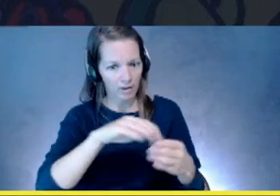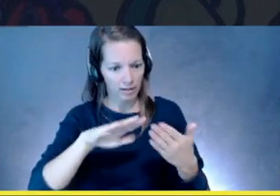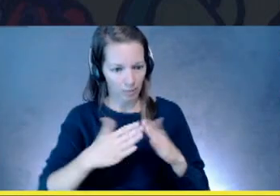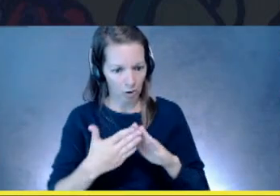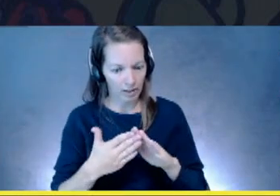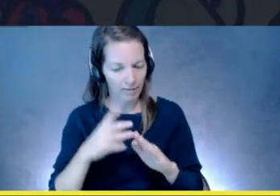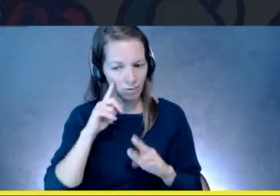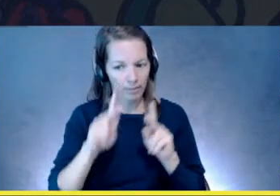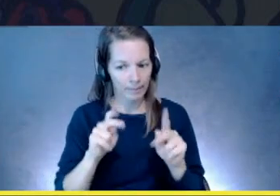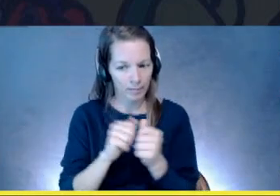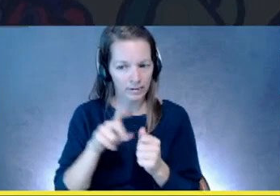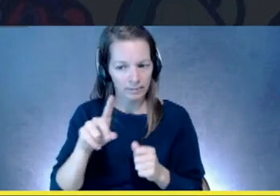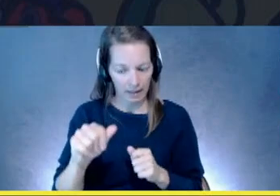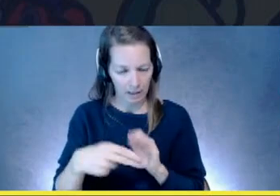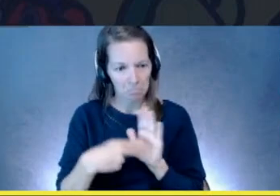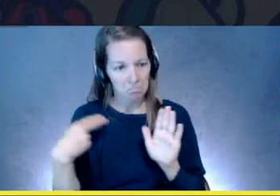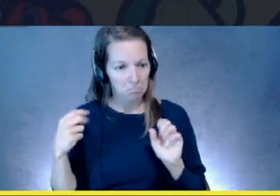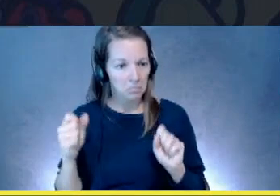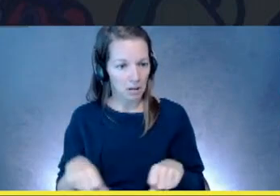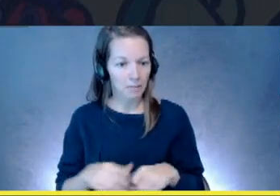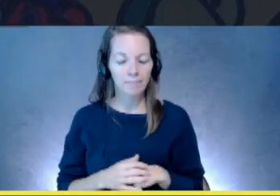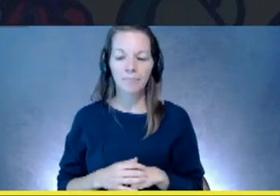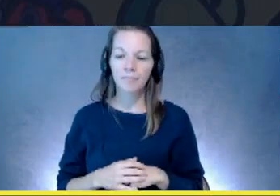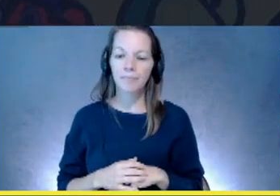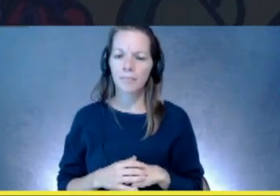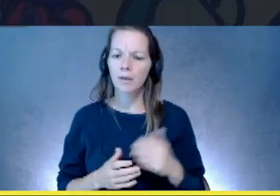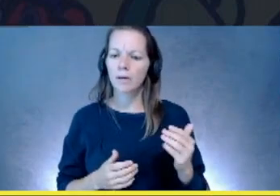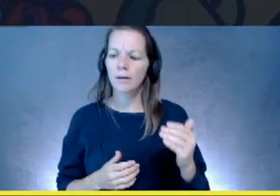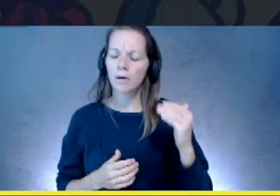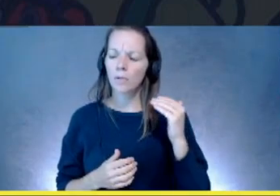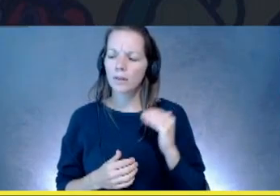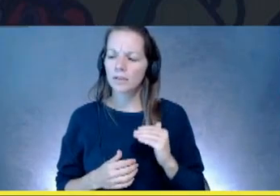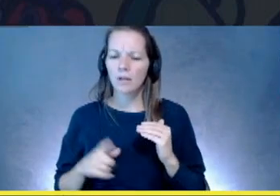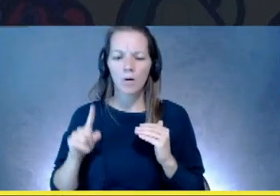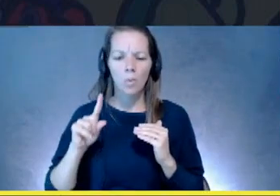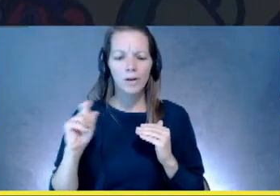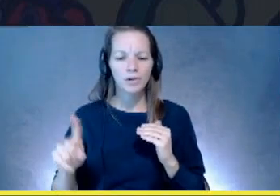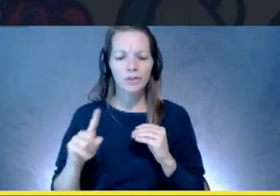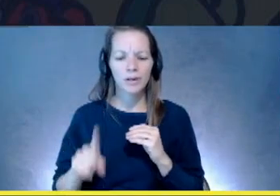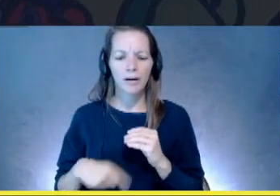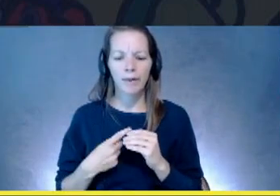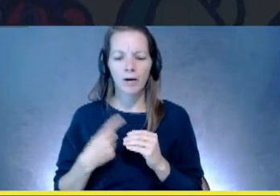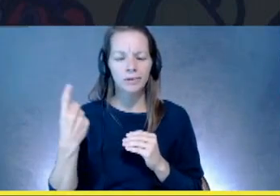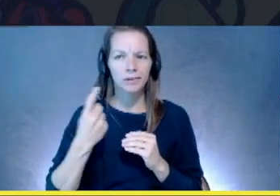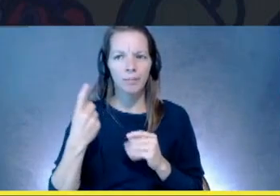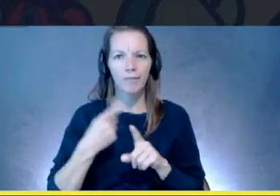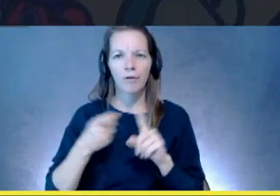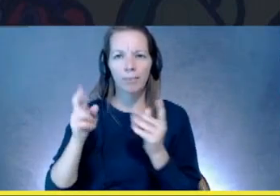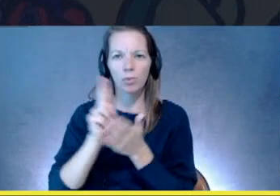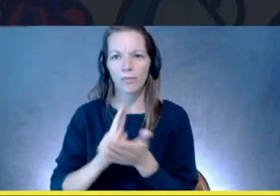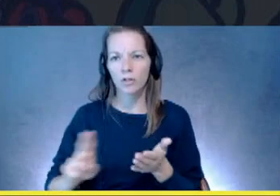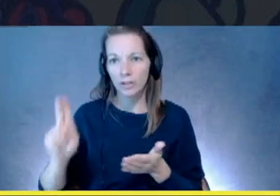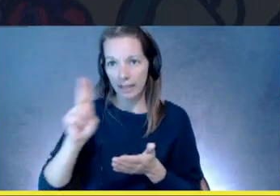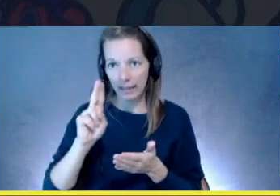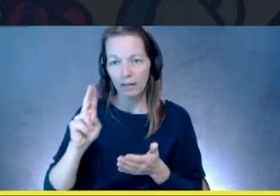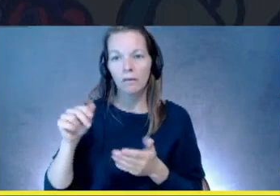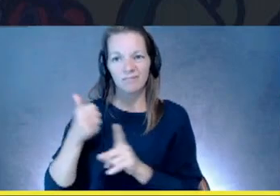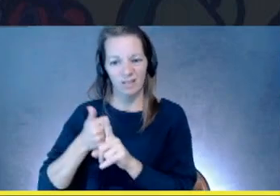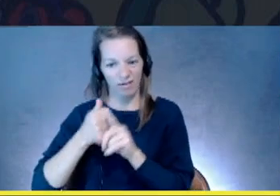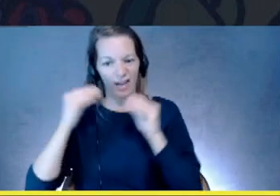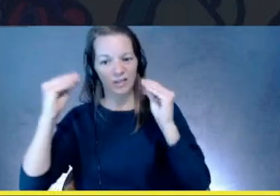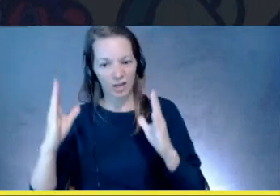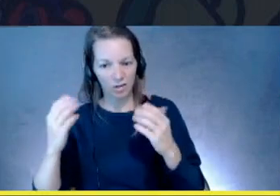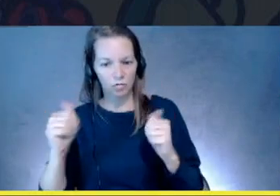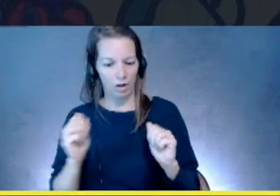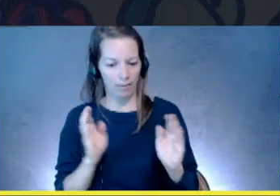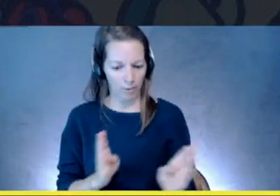disability. There was a question about someone from a university who's an educator trying to prepare their students